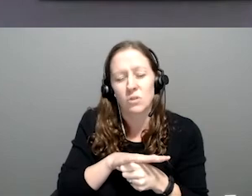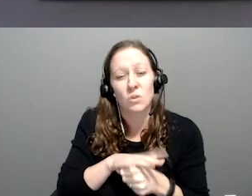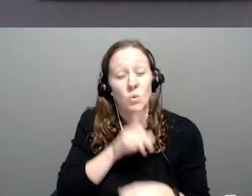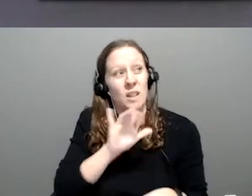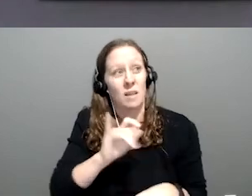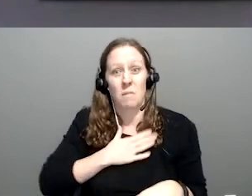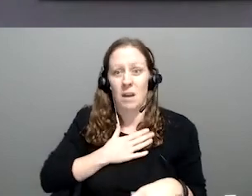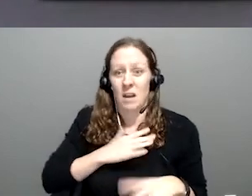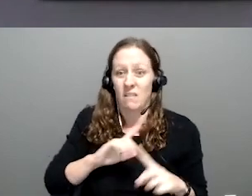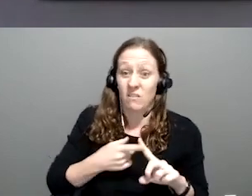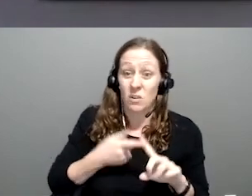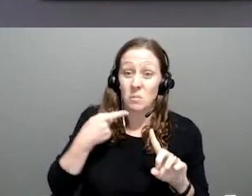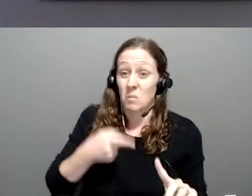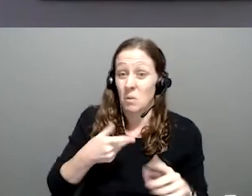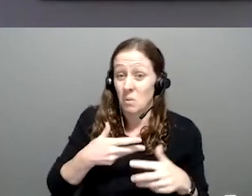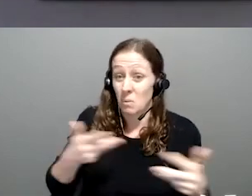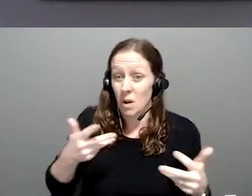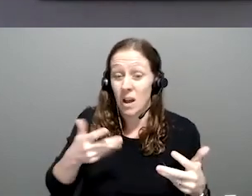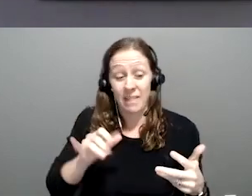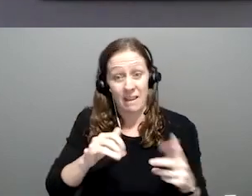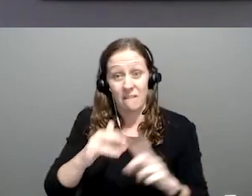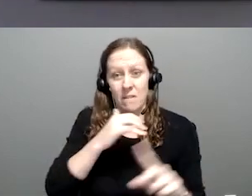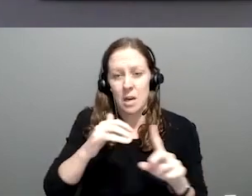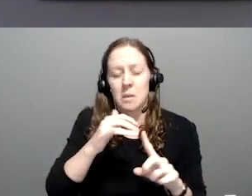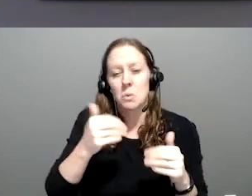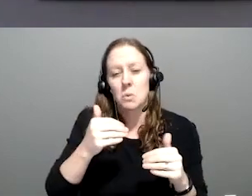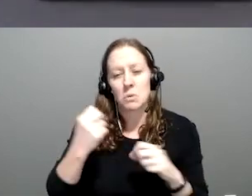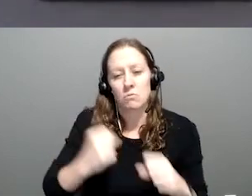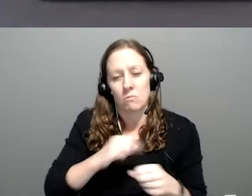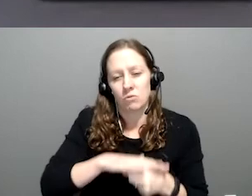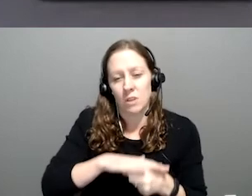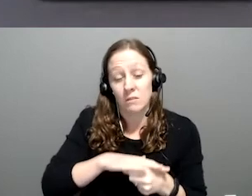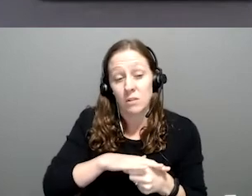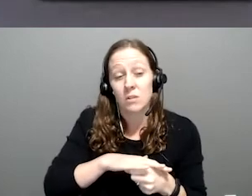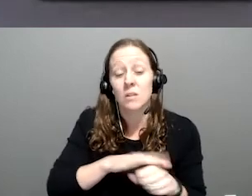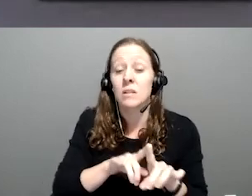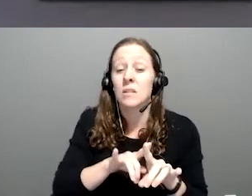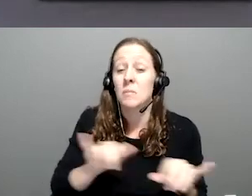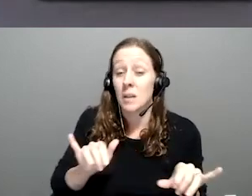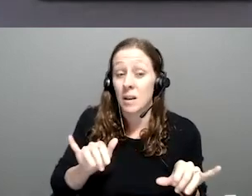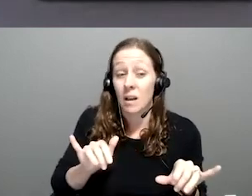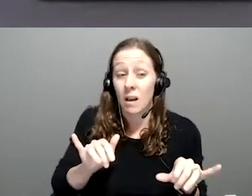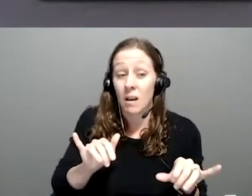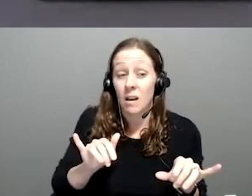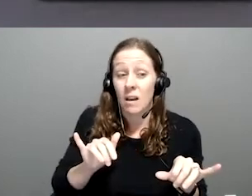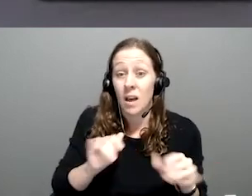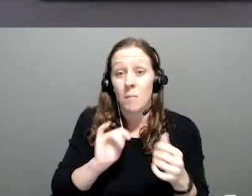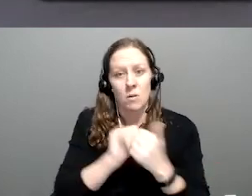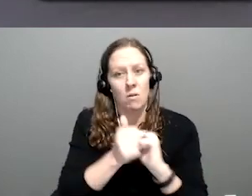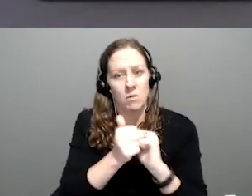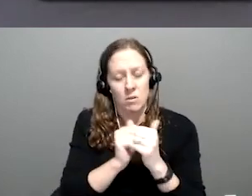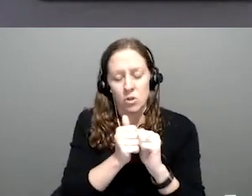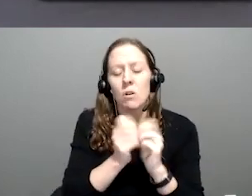is a stressful environment. In addition, there's a lot of competition in between finding work for students